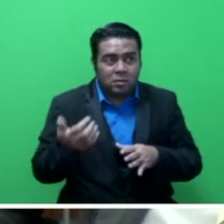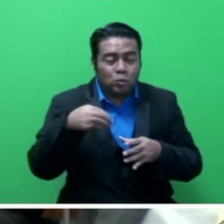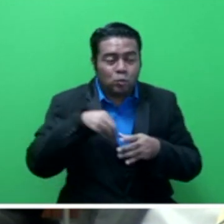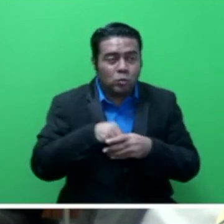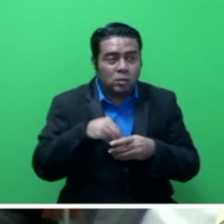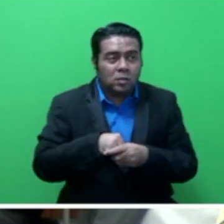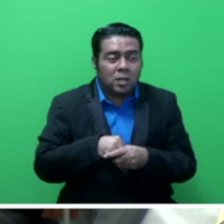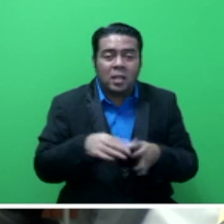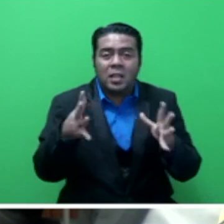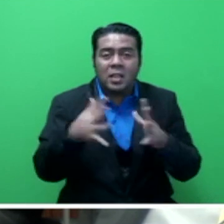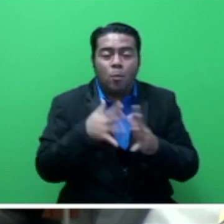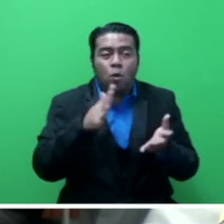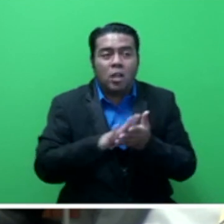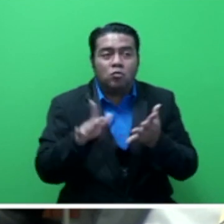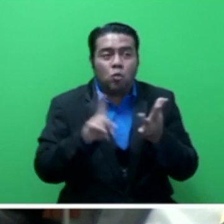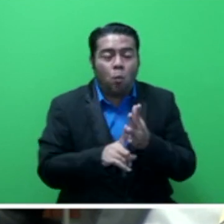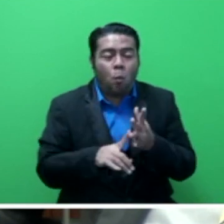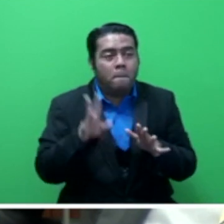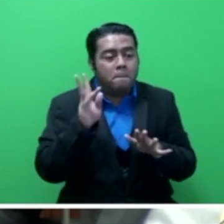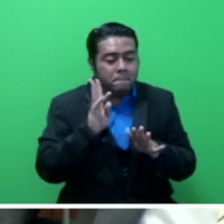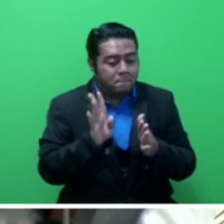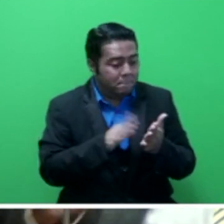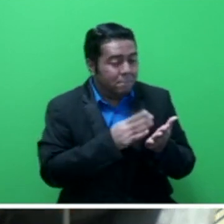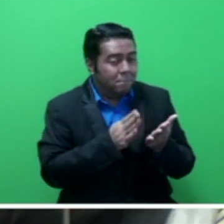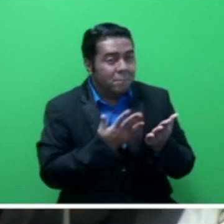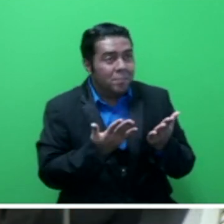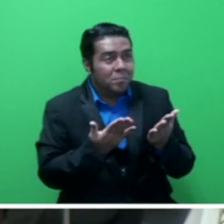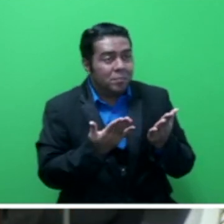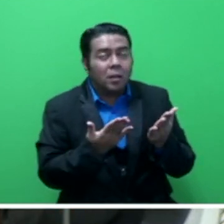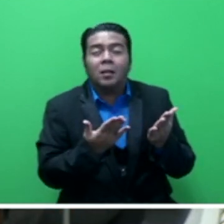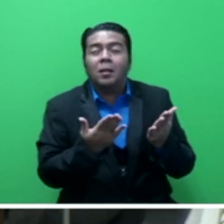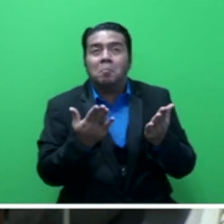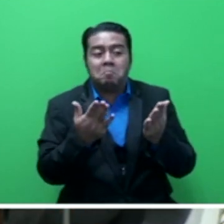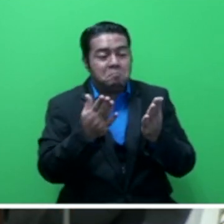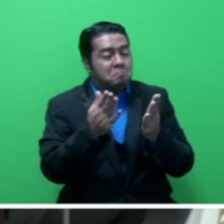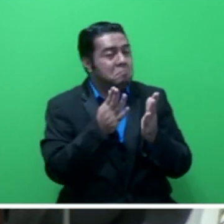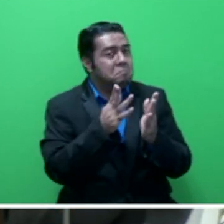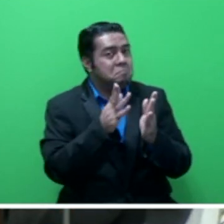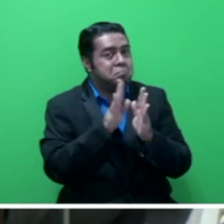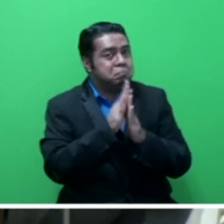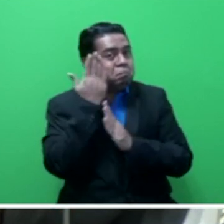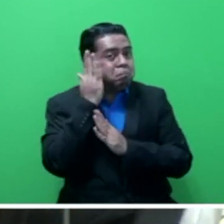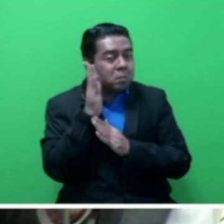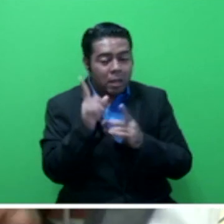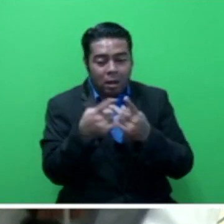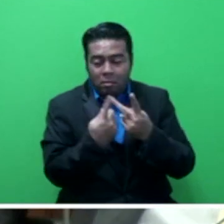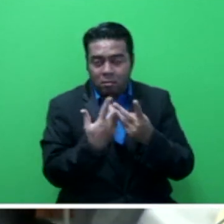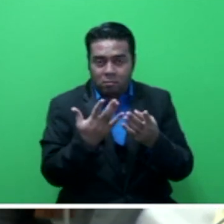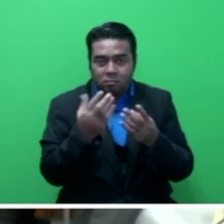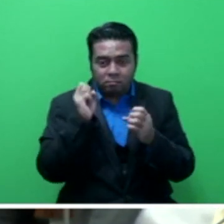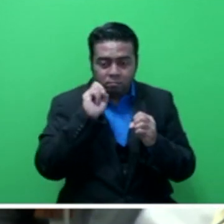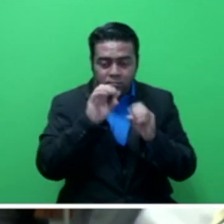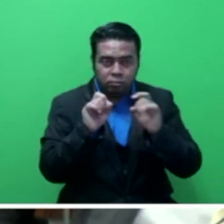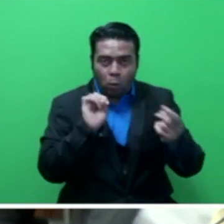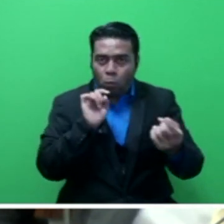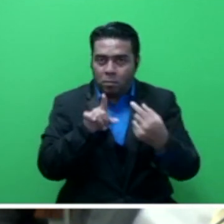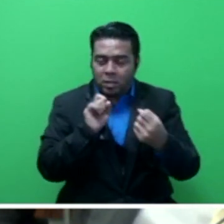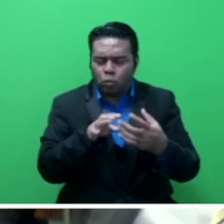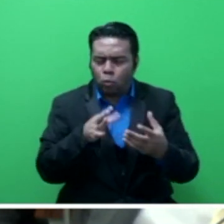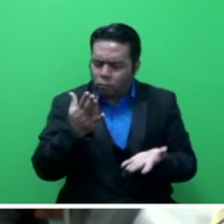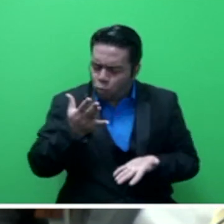ministries, WHO pages. And apart from this, we have to encourage one another to consider giving the correct